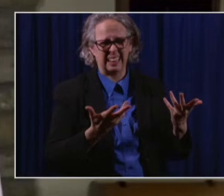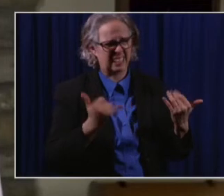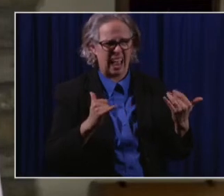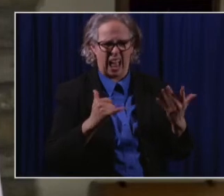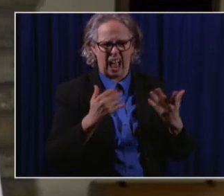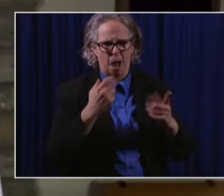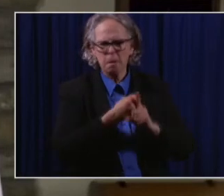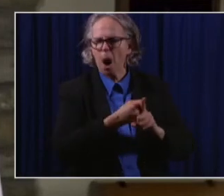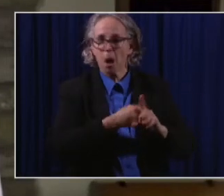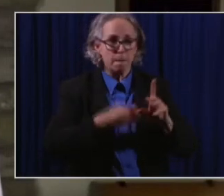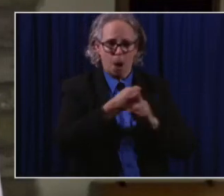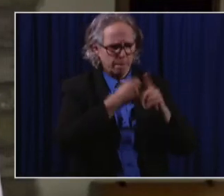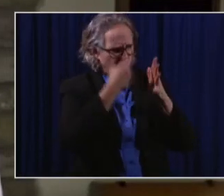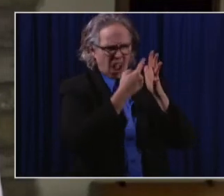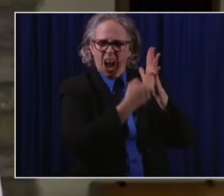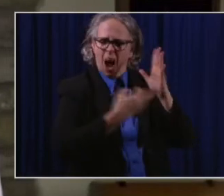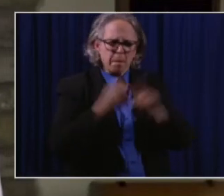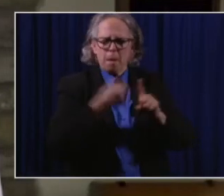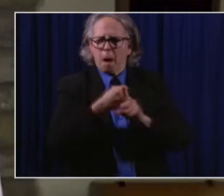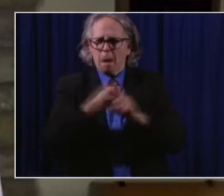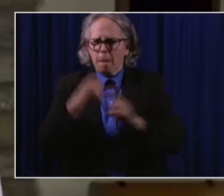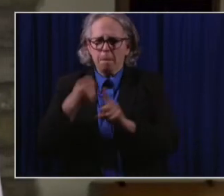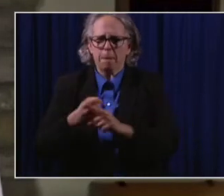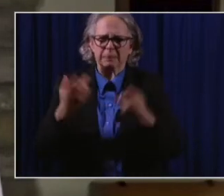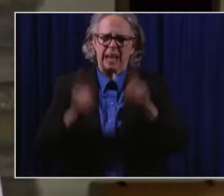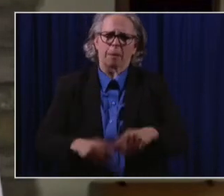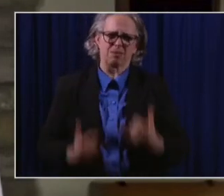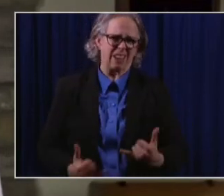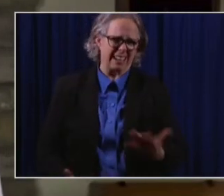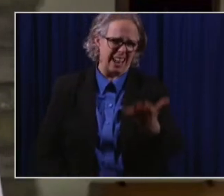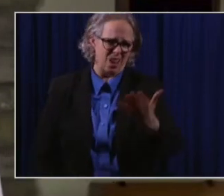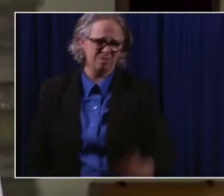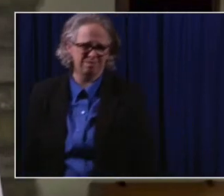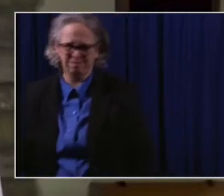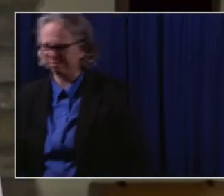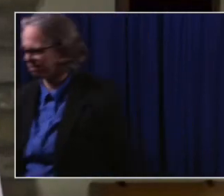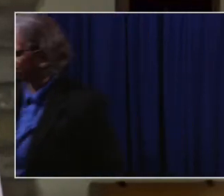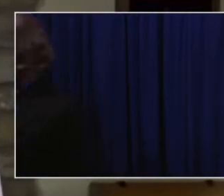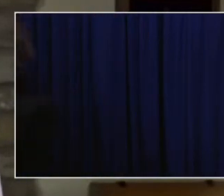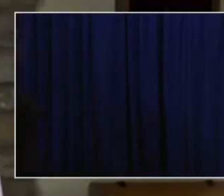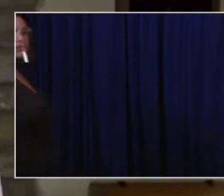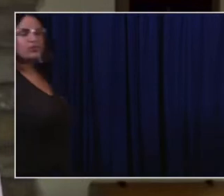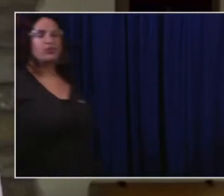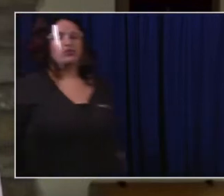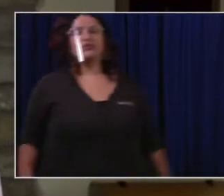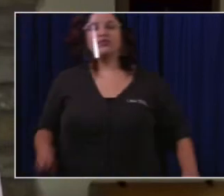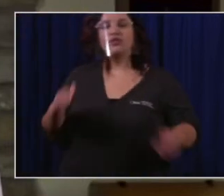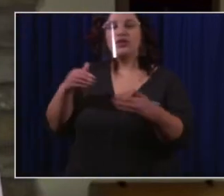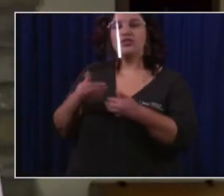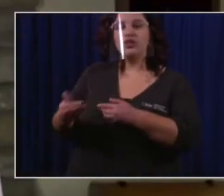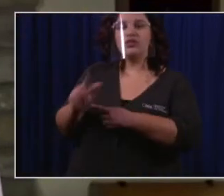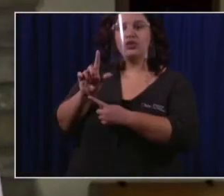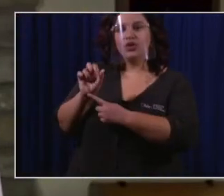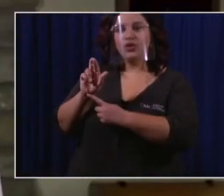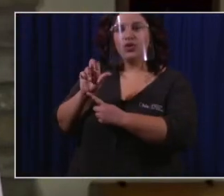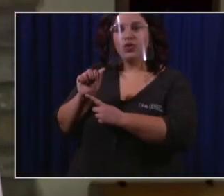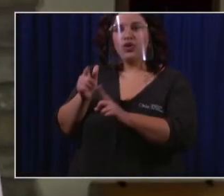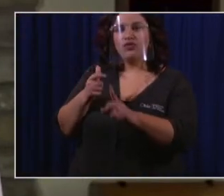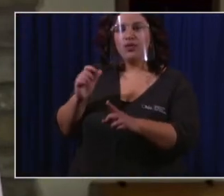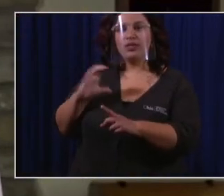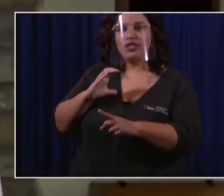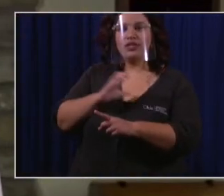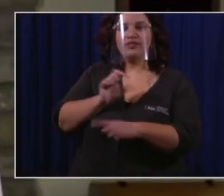Next question is from Laura Hancock at cleveland.com. Hello, Governor. Hey, Laura.